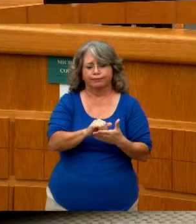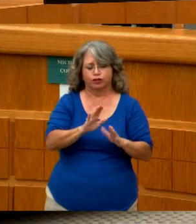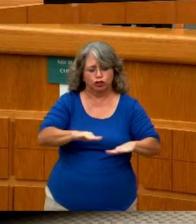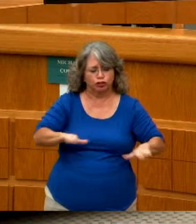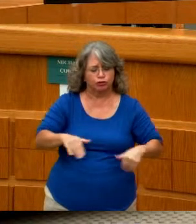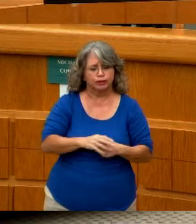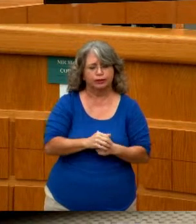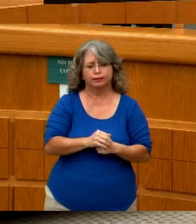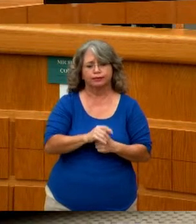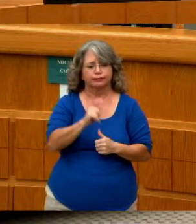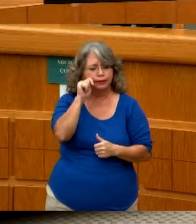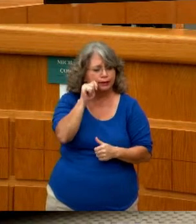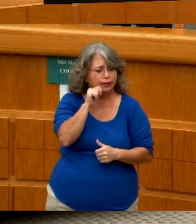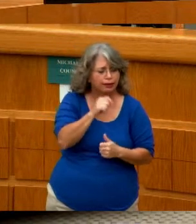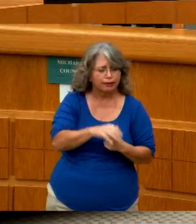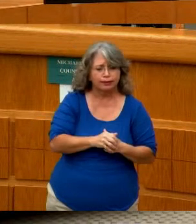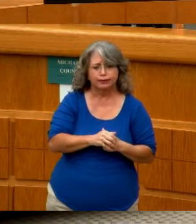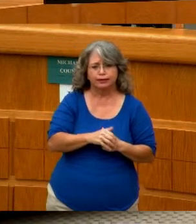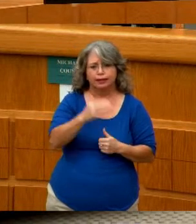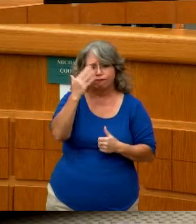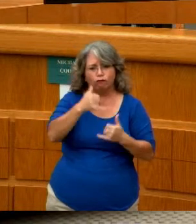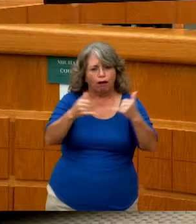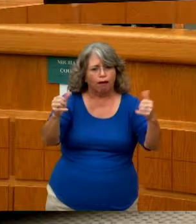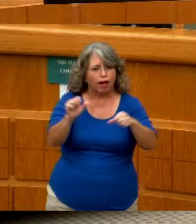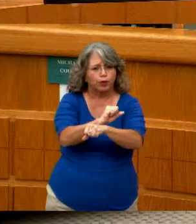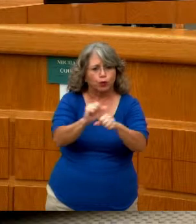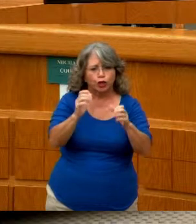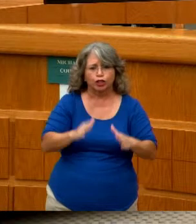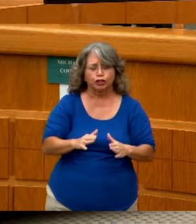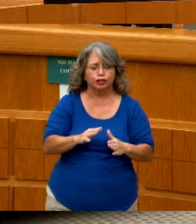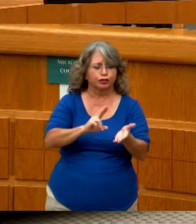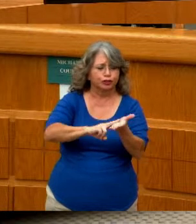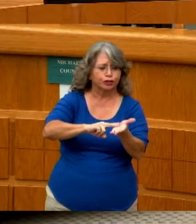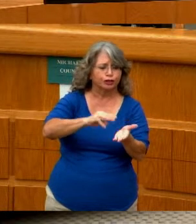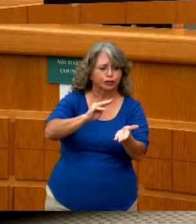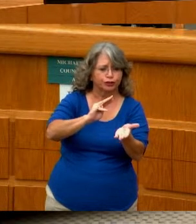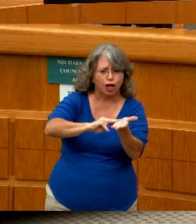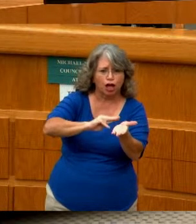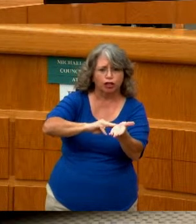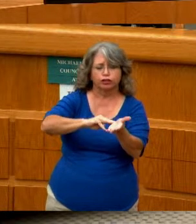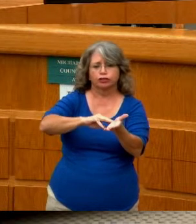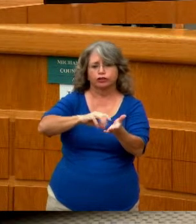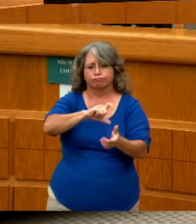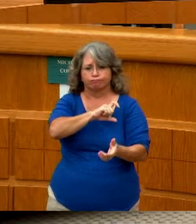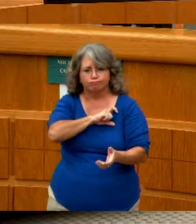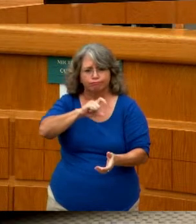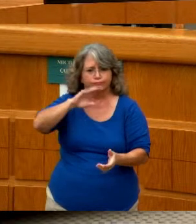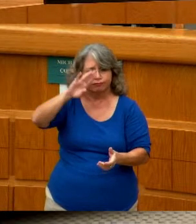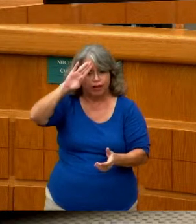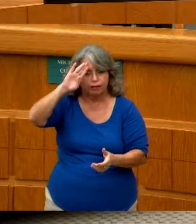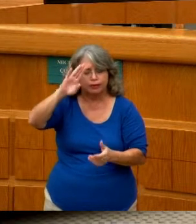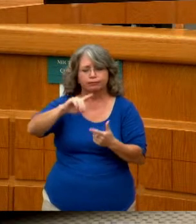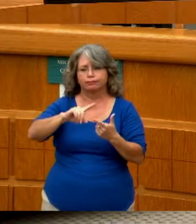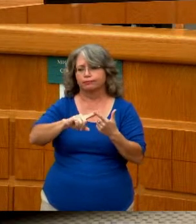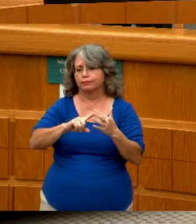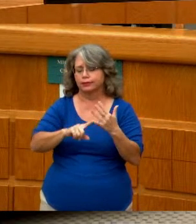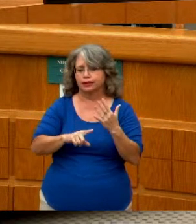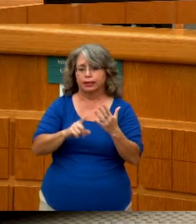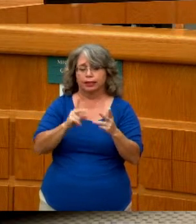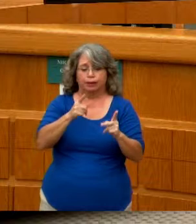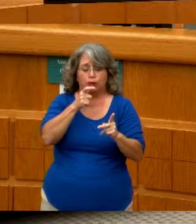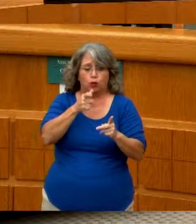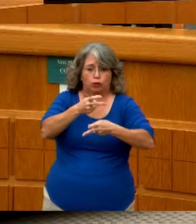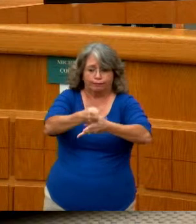teenagers, people who are frontline workers who are really have just been on the battlefield for too long now, and people